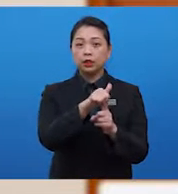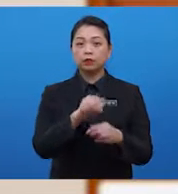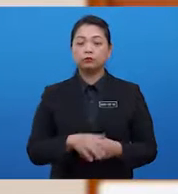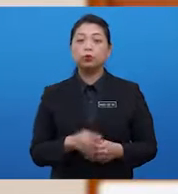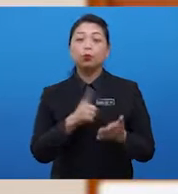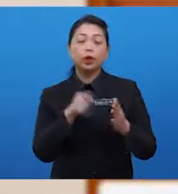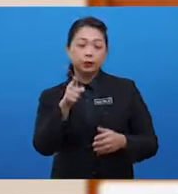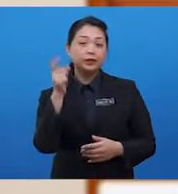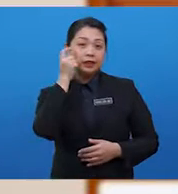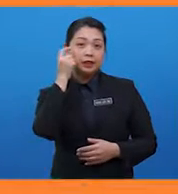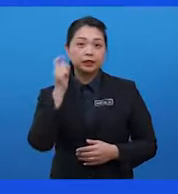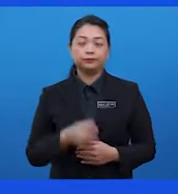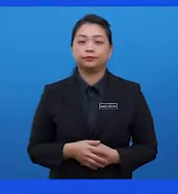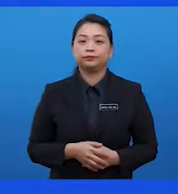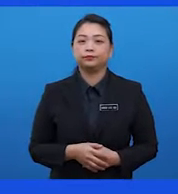you were the bully?